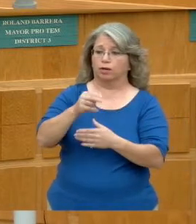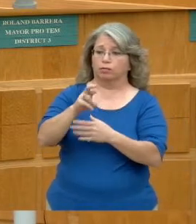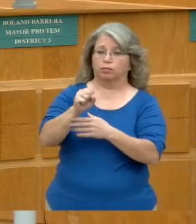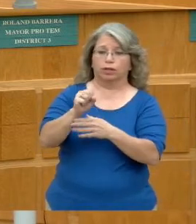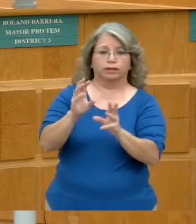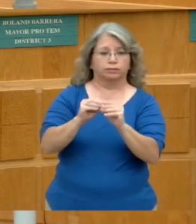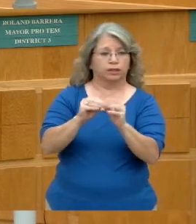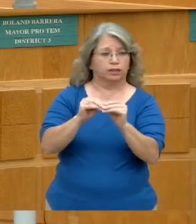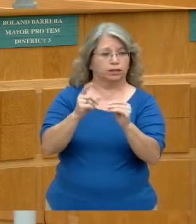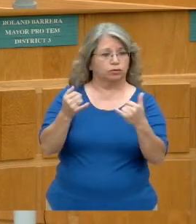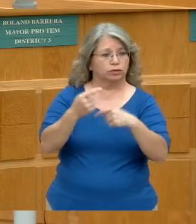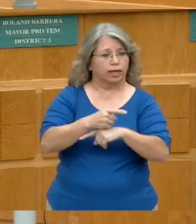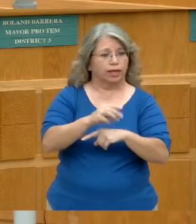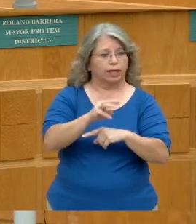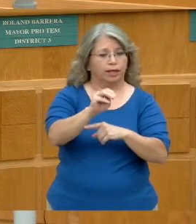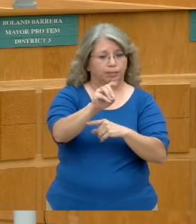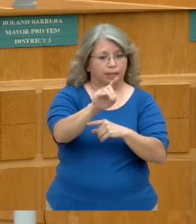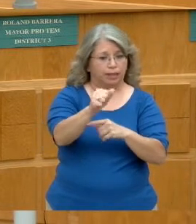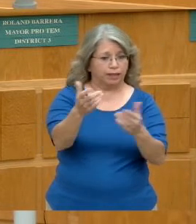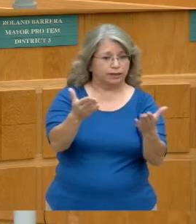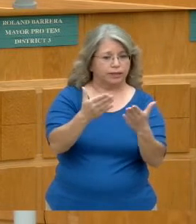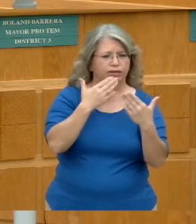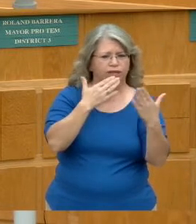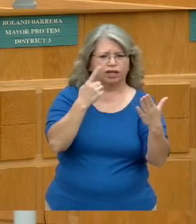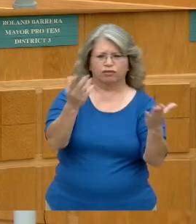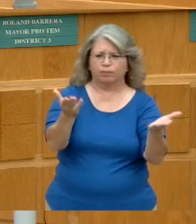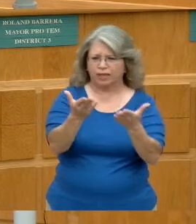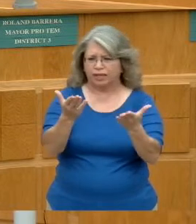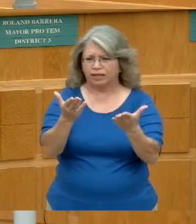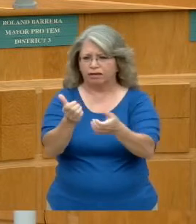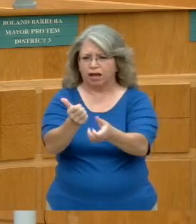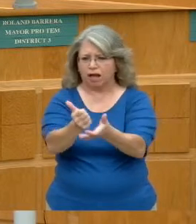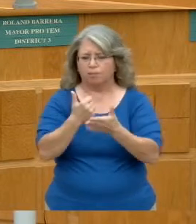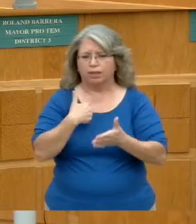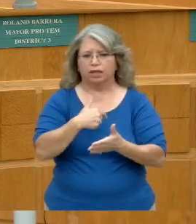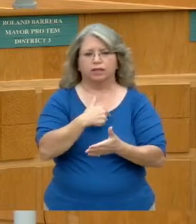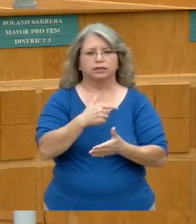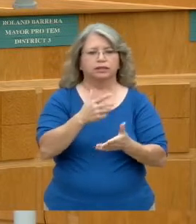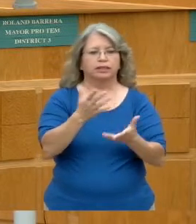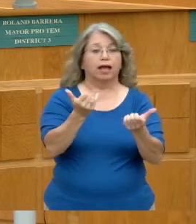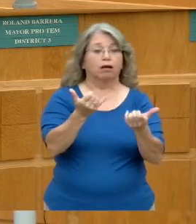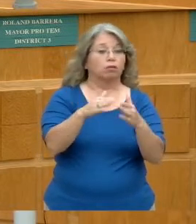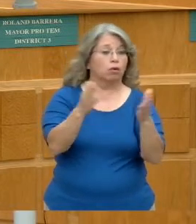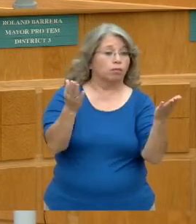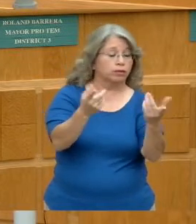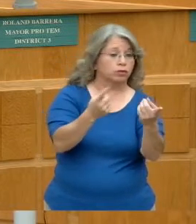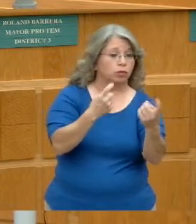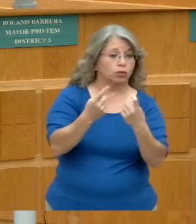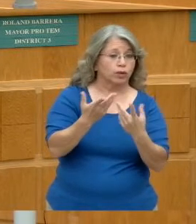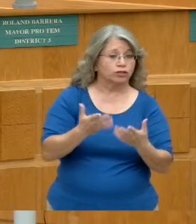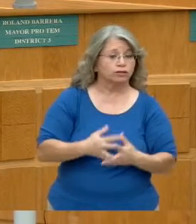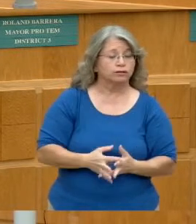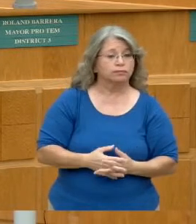here, and we thank them for being here and helping to cover this. We're going to take any questions that you might have at this point.